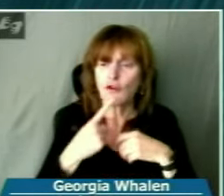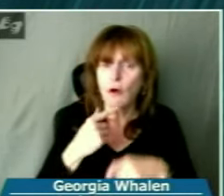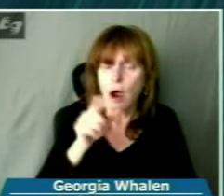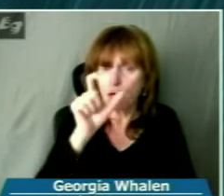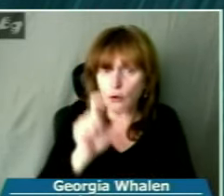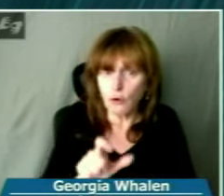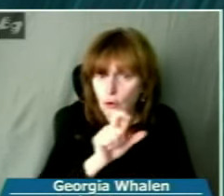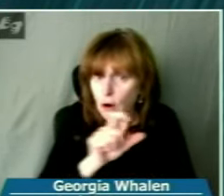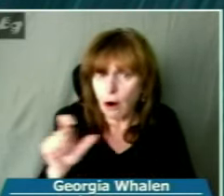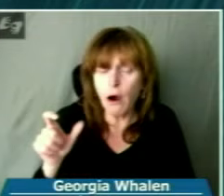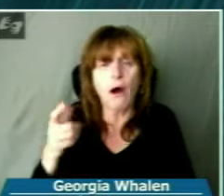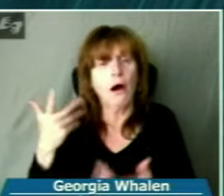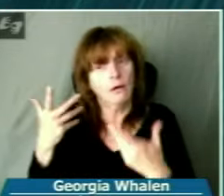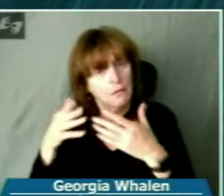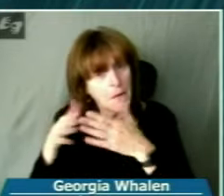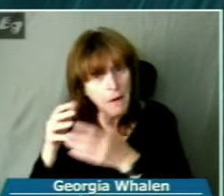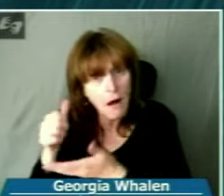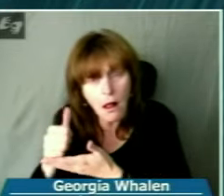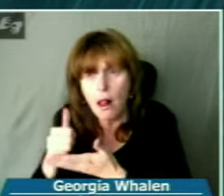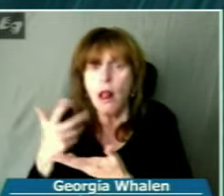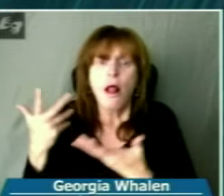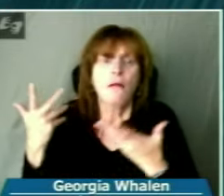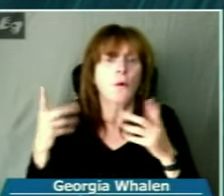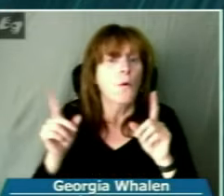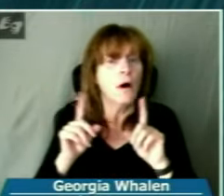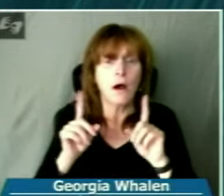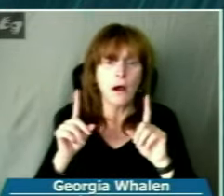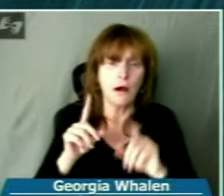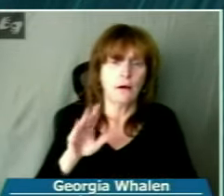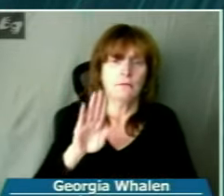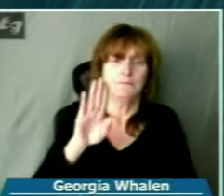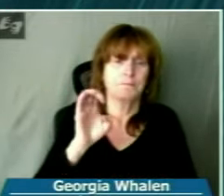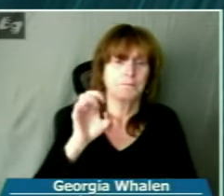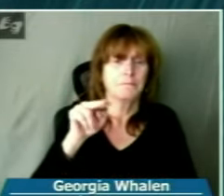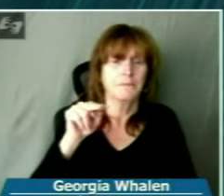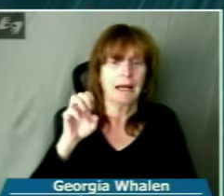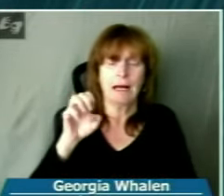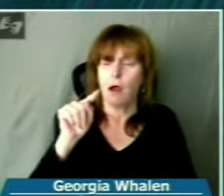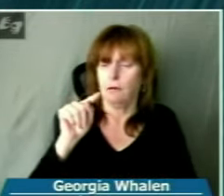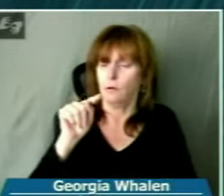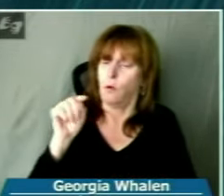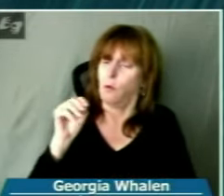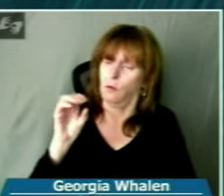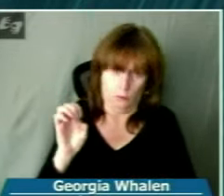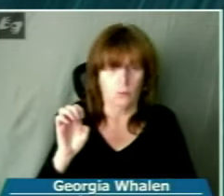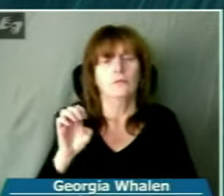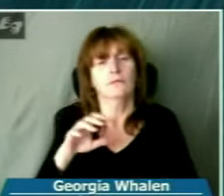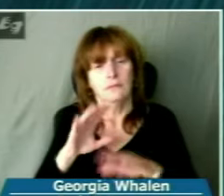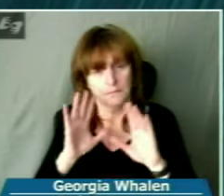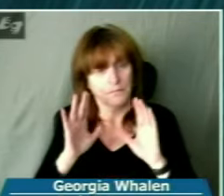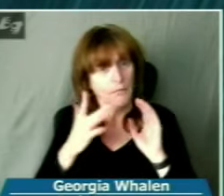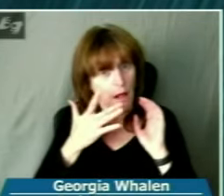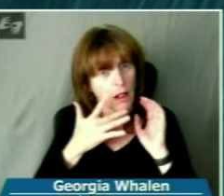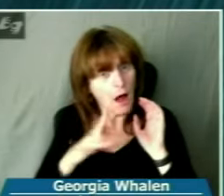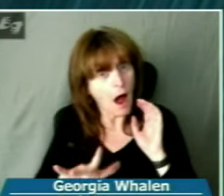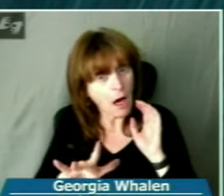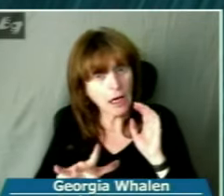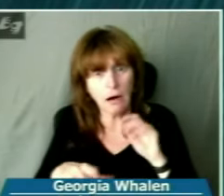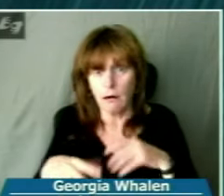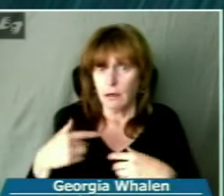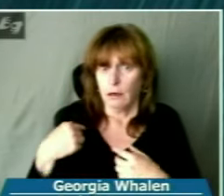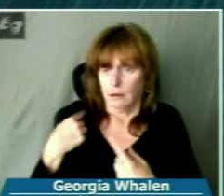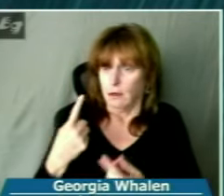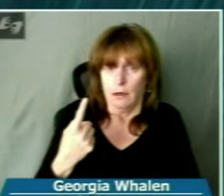Health at the Benetto Community Center. To this point, we've been very fortunate. We've only had